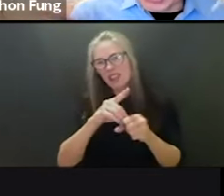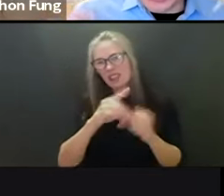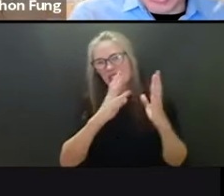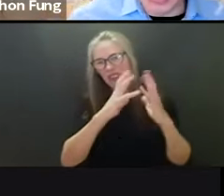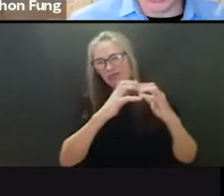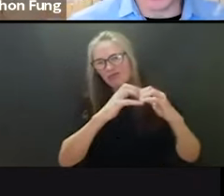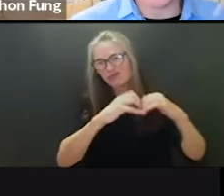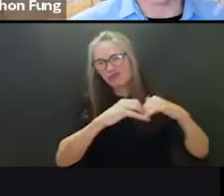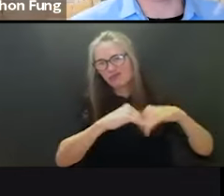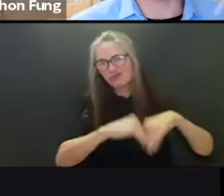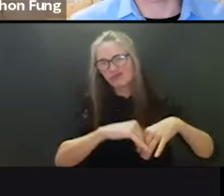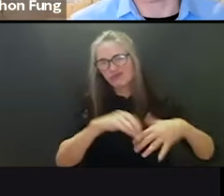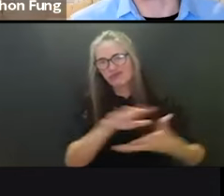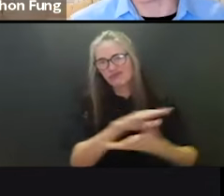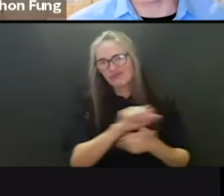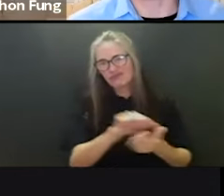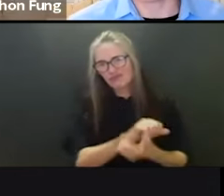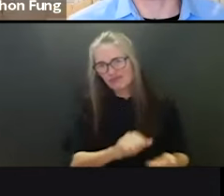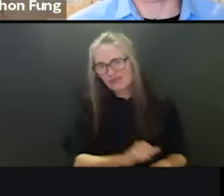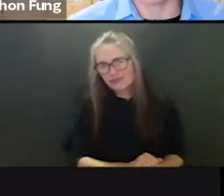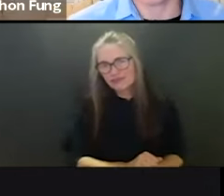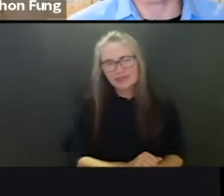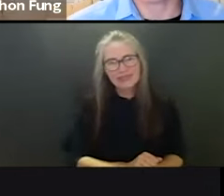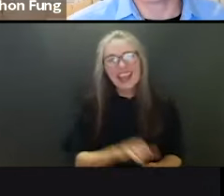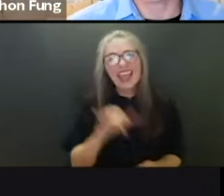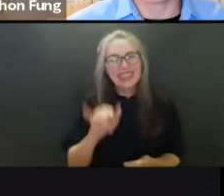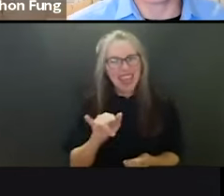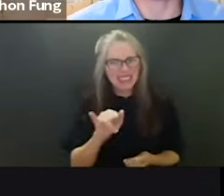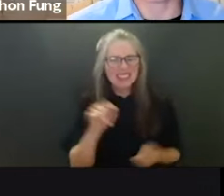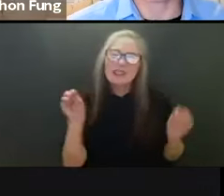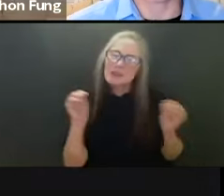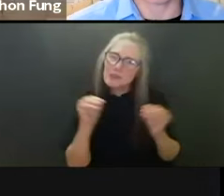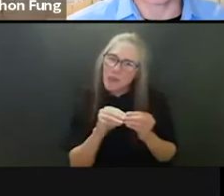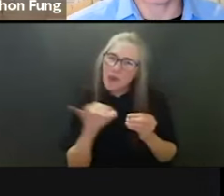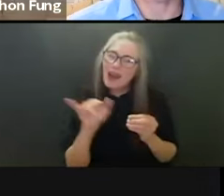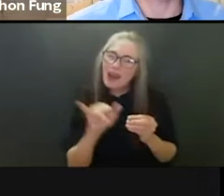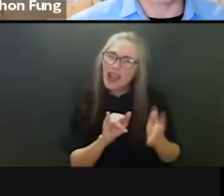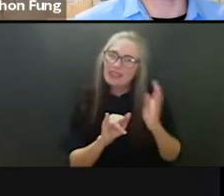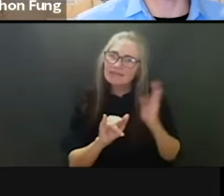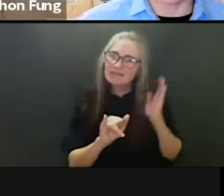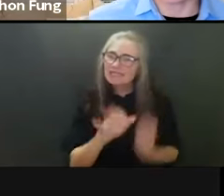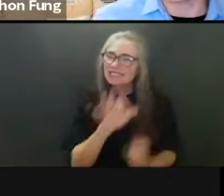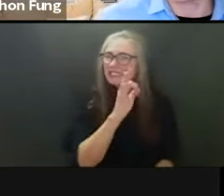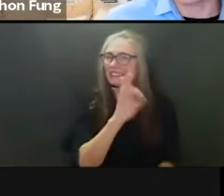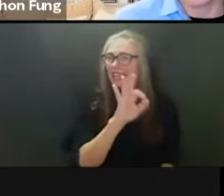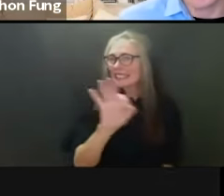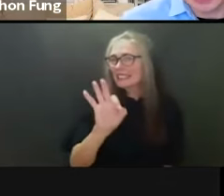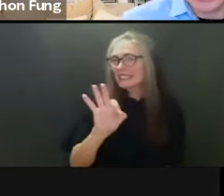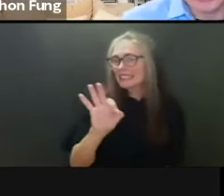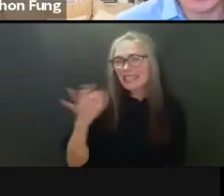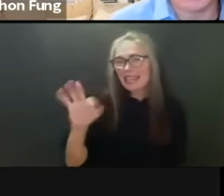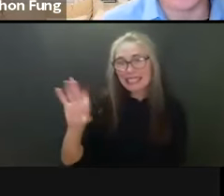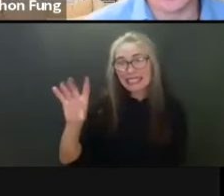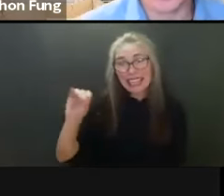those two characteristics kind of describe the narrow aperture liberal genteel late